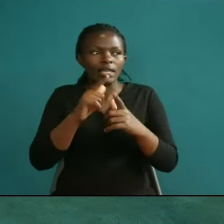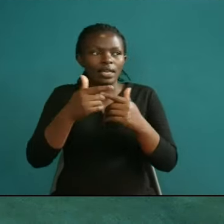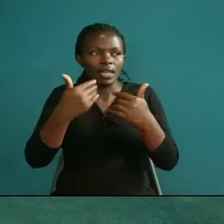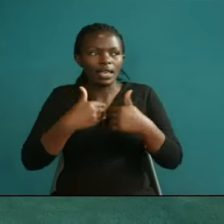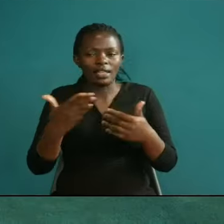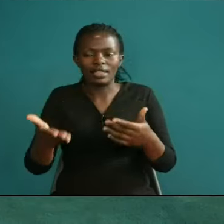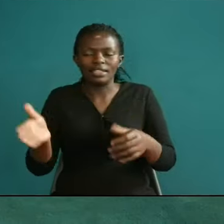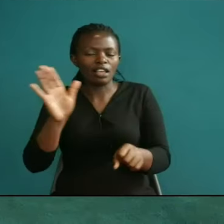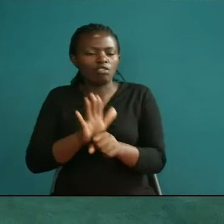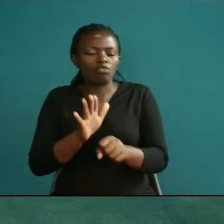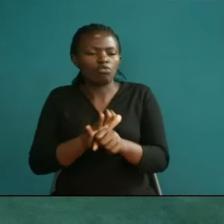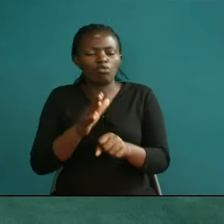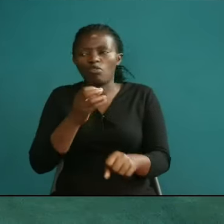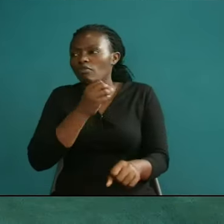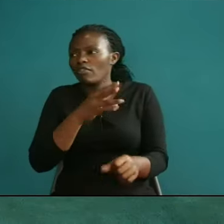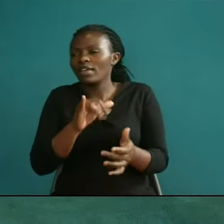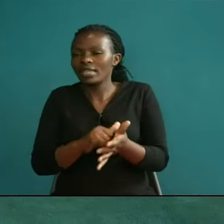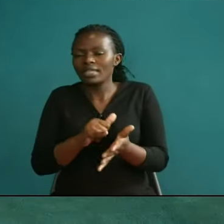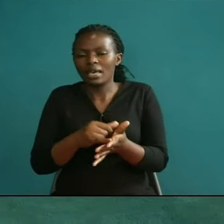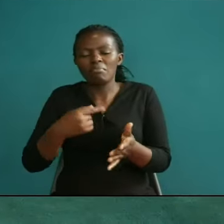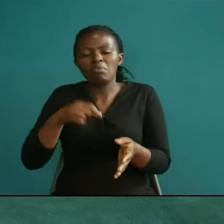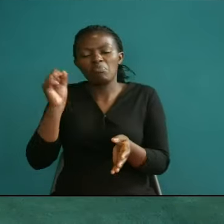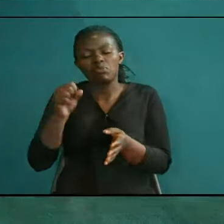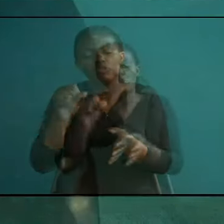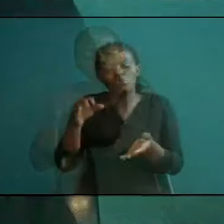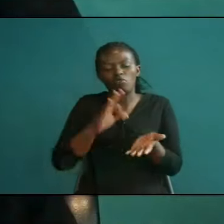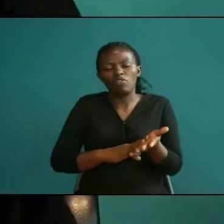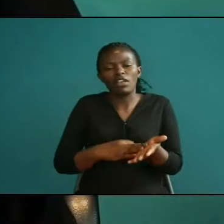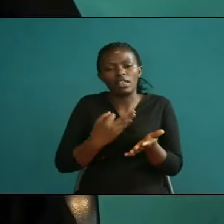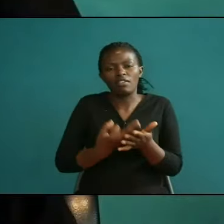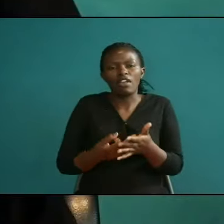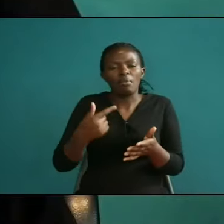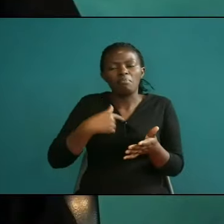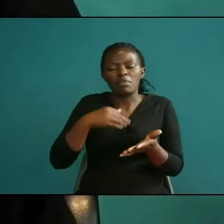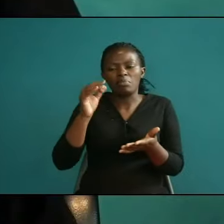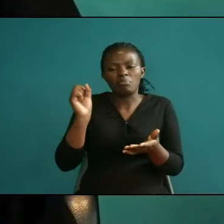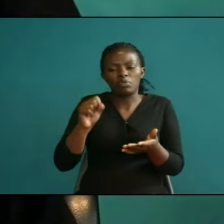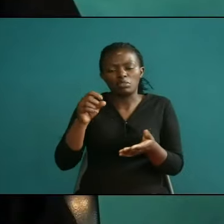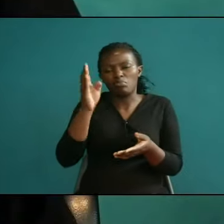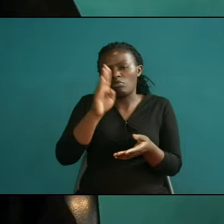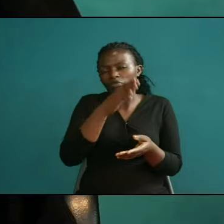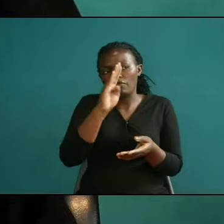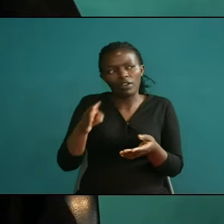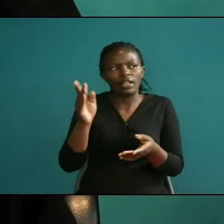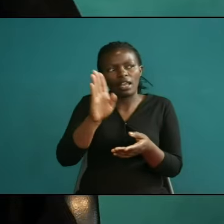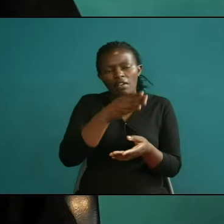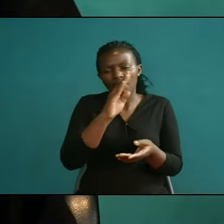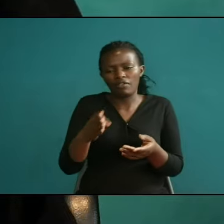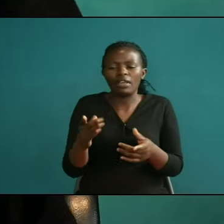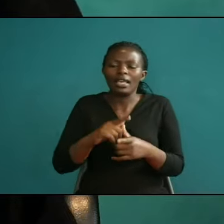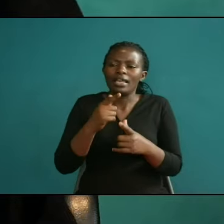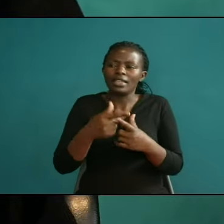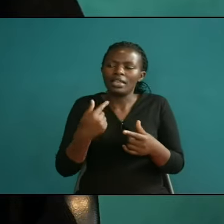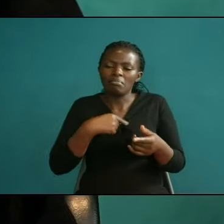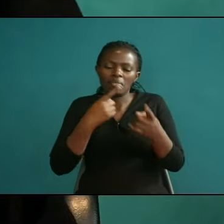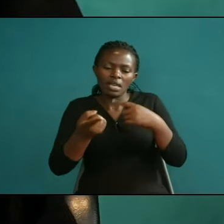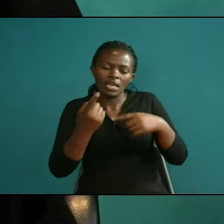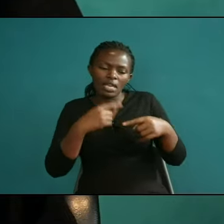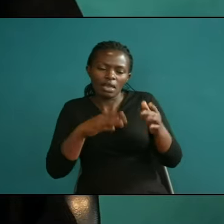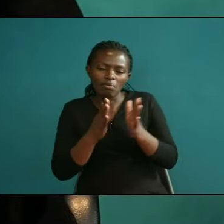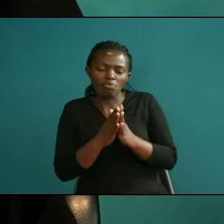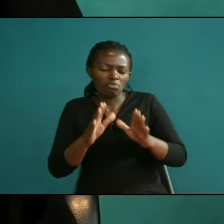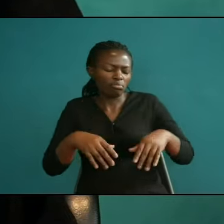fear that I'm gonna fail. There's no hope for me. I overcame this fear by, like,